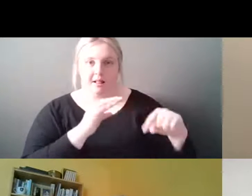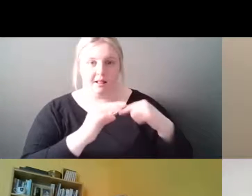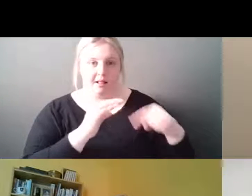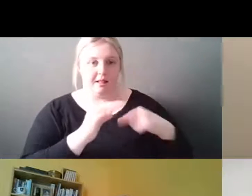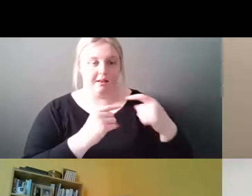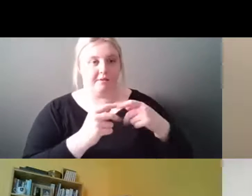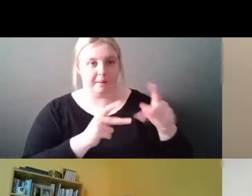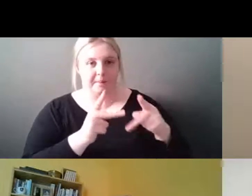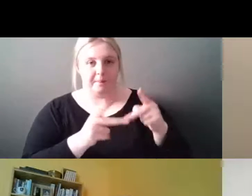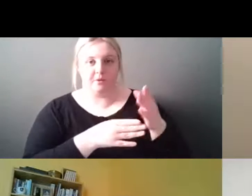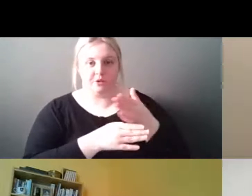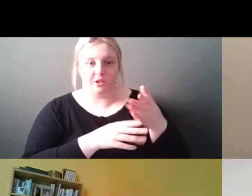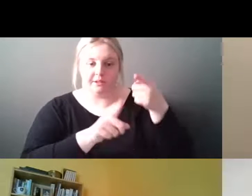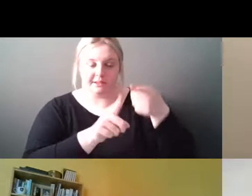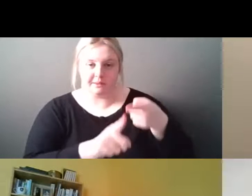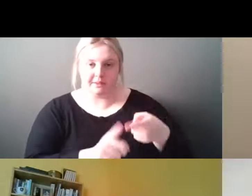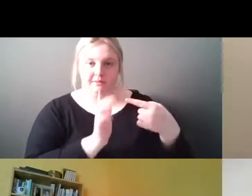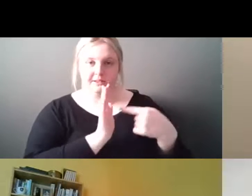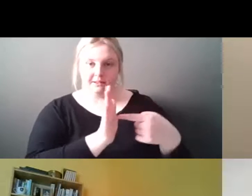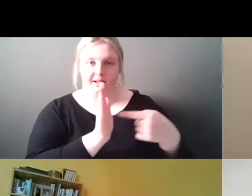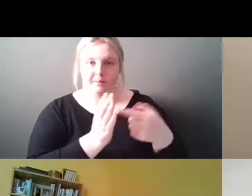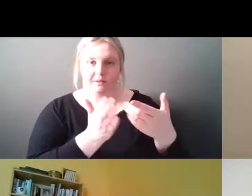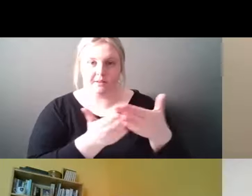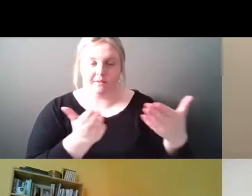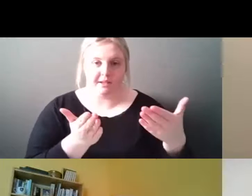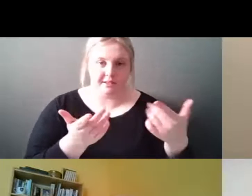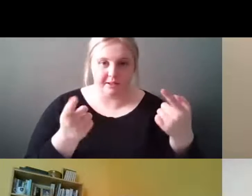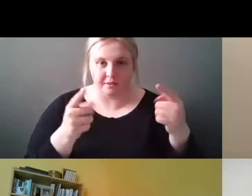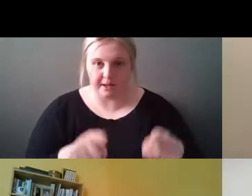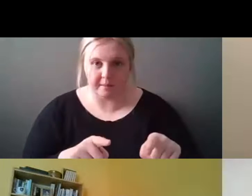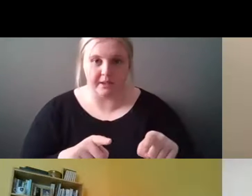sharing specific examples of things that have been happening to them.